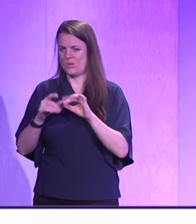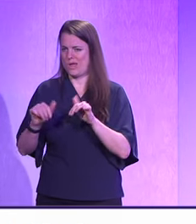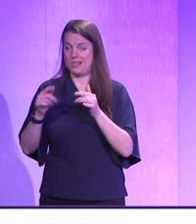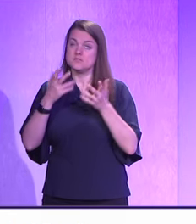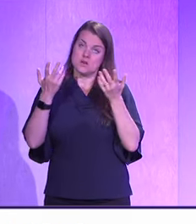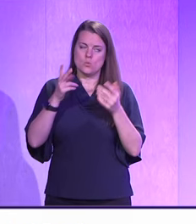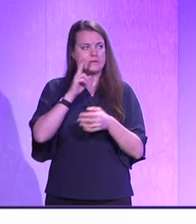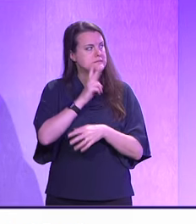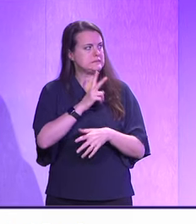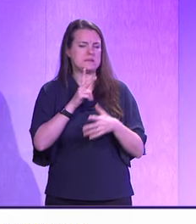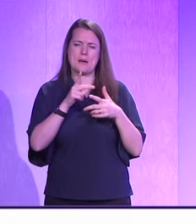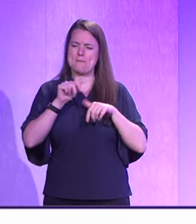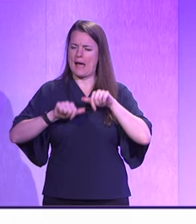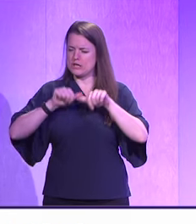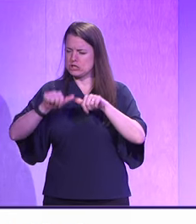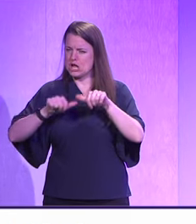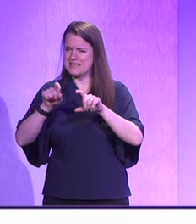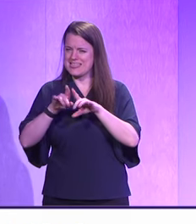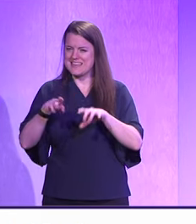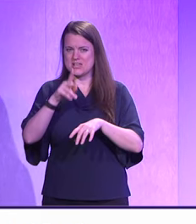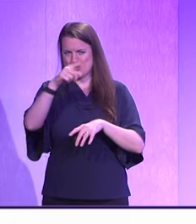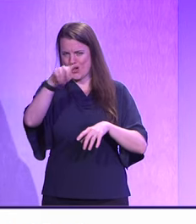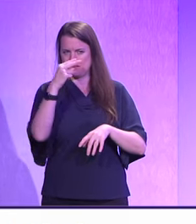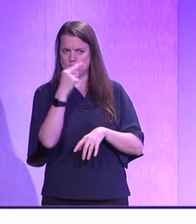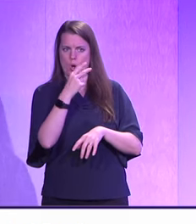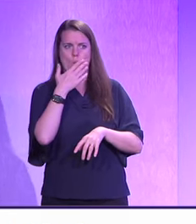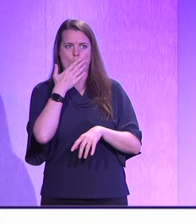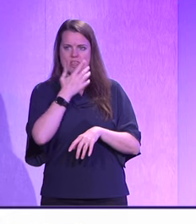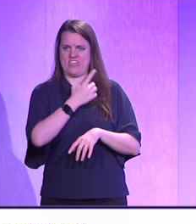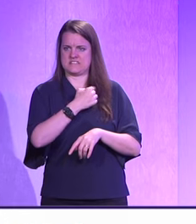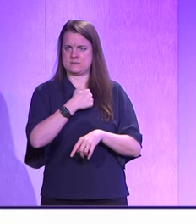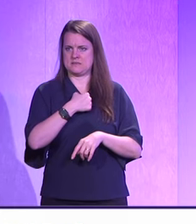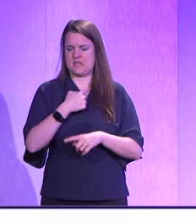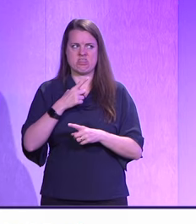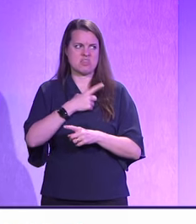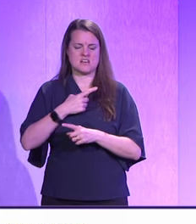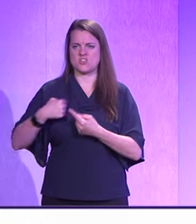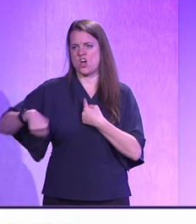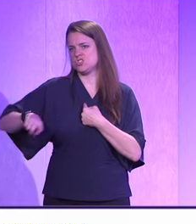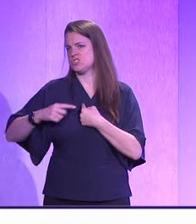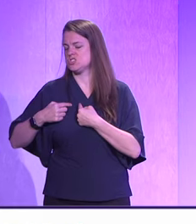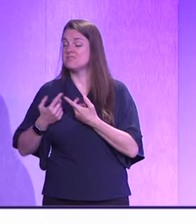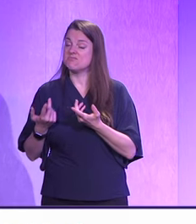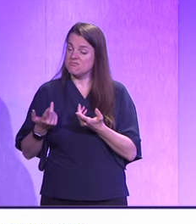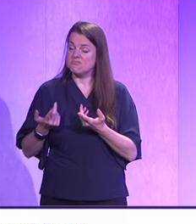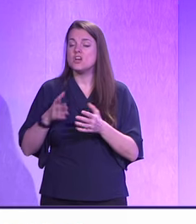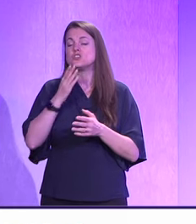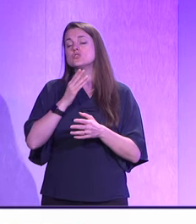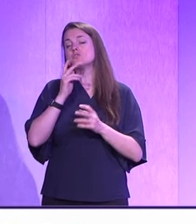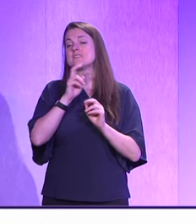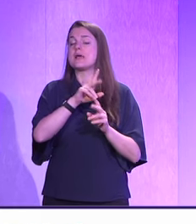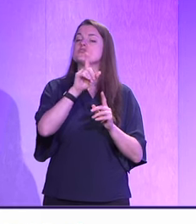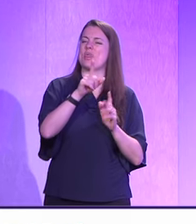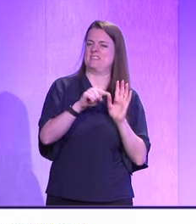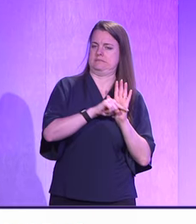there's patterns like this, which you'll probably recognize, and you go, yeah, that's us. So it's useful to have a look at. Then we've got